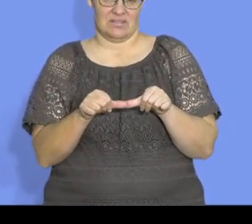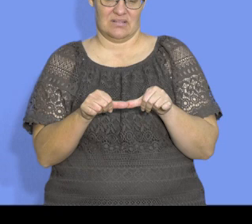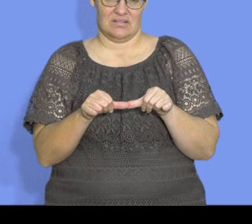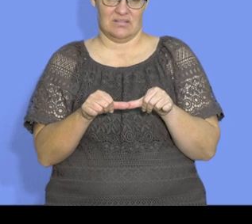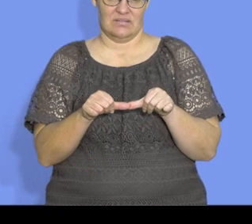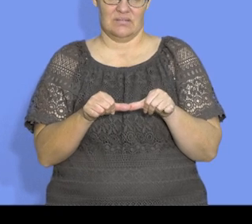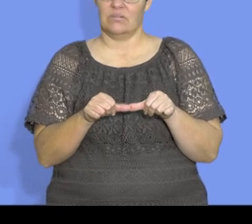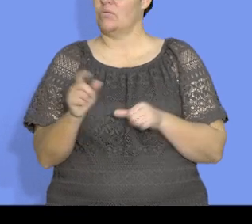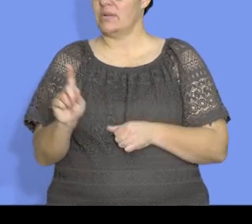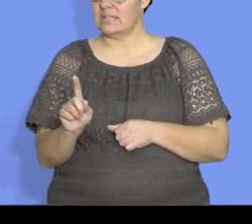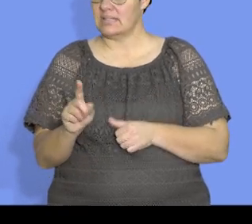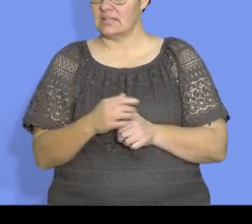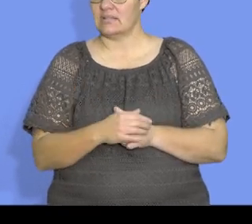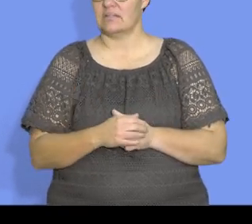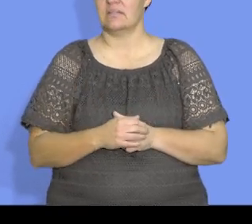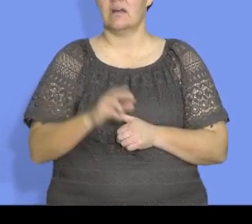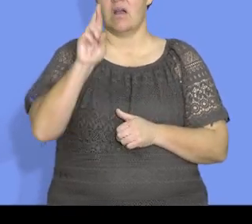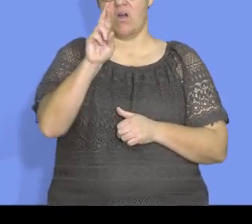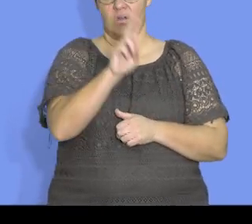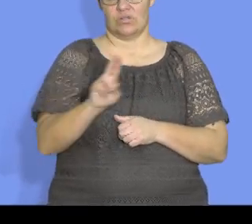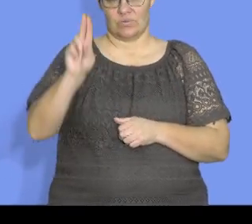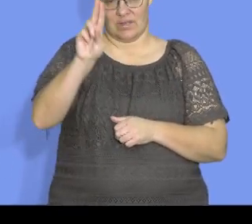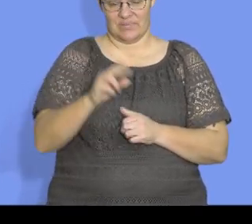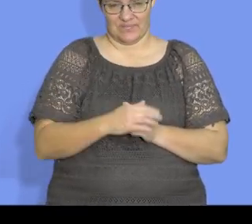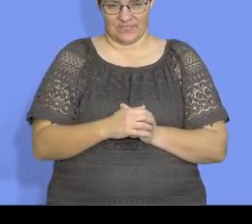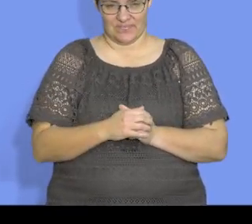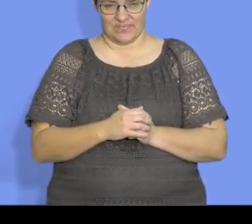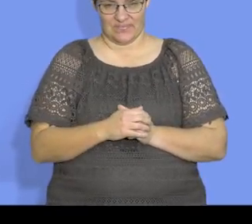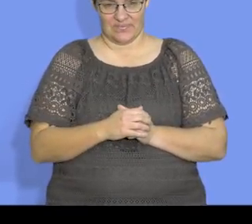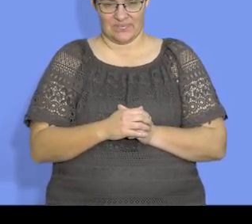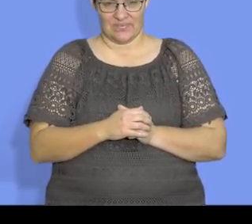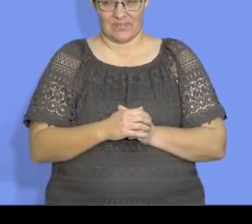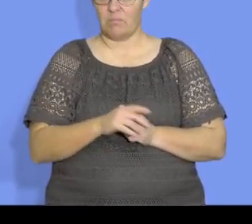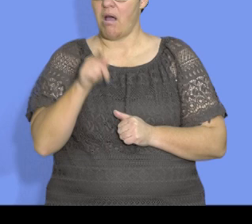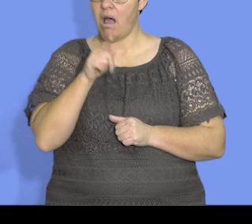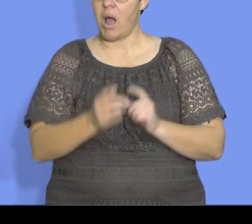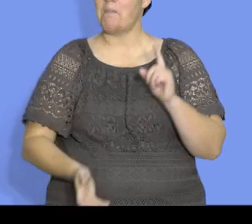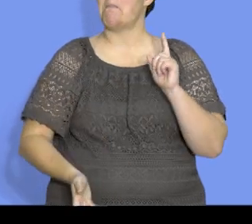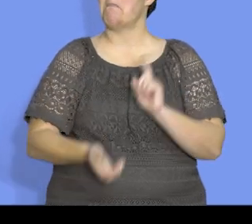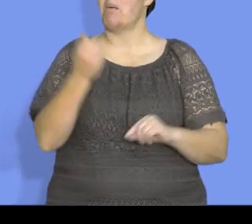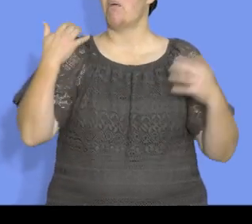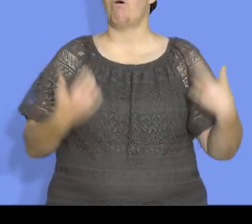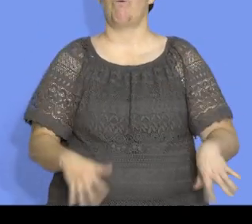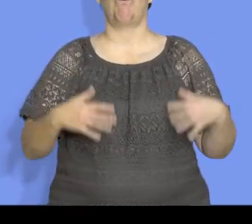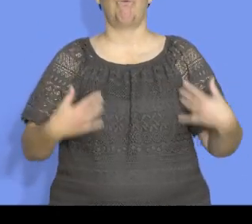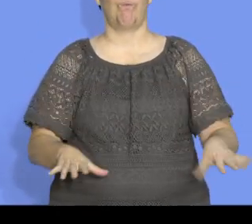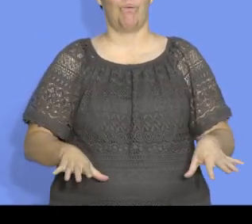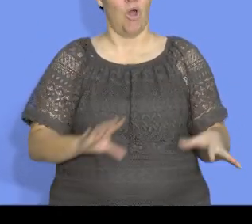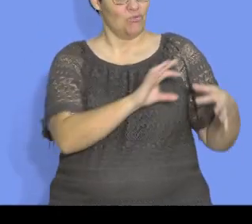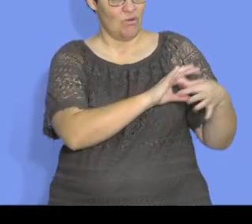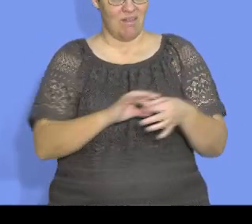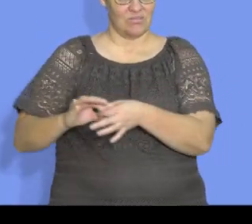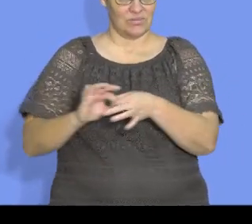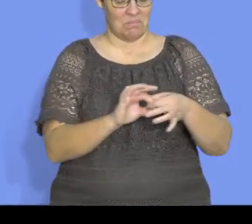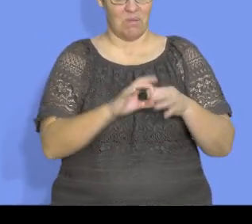proportional to r squared. And that's a fantastic discovery. It's an